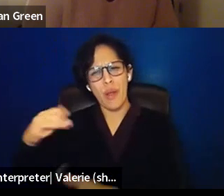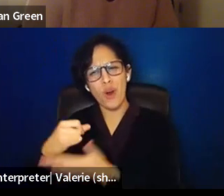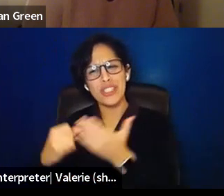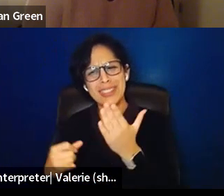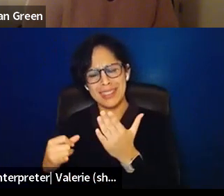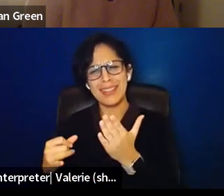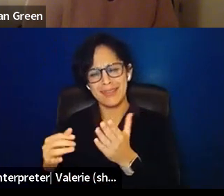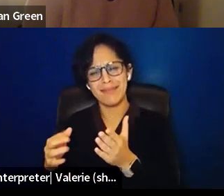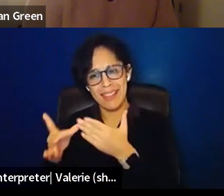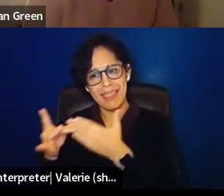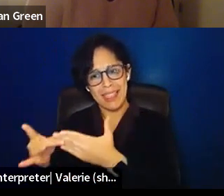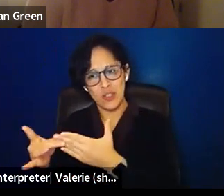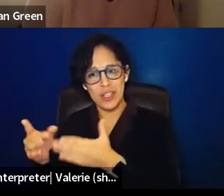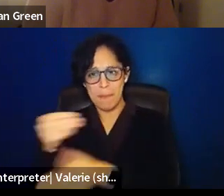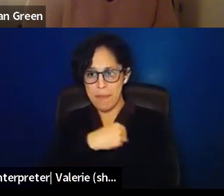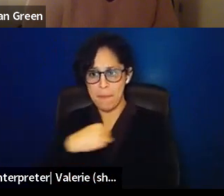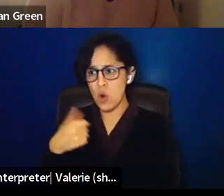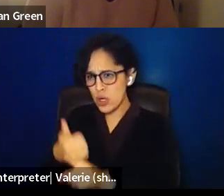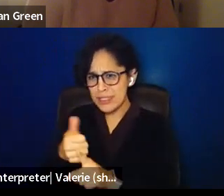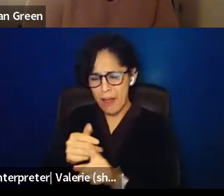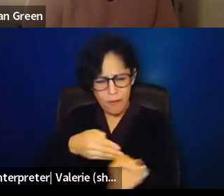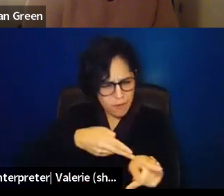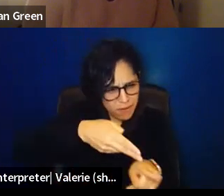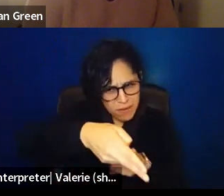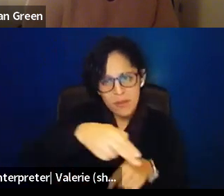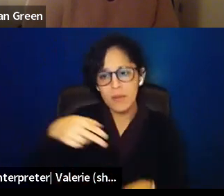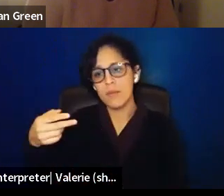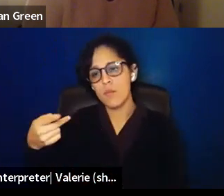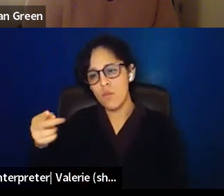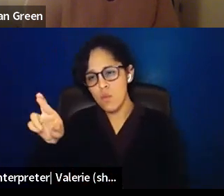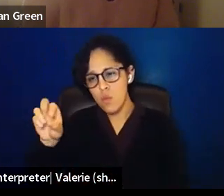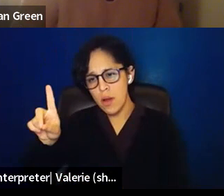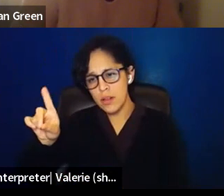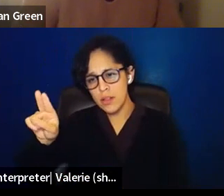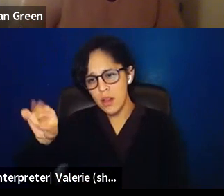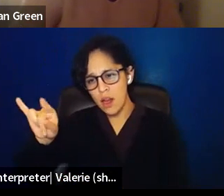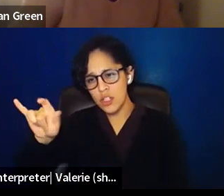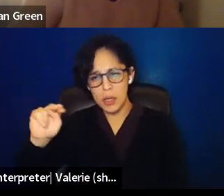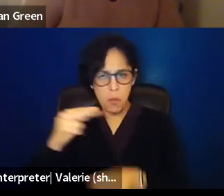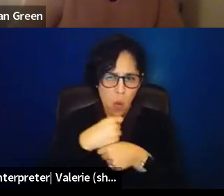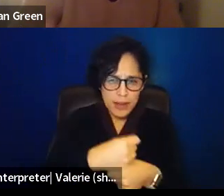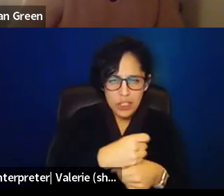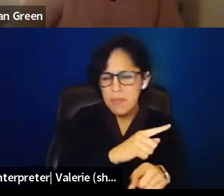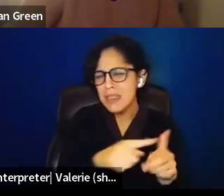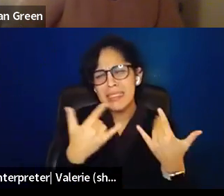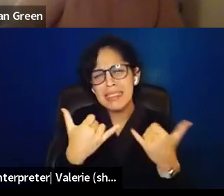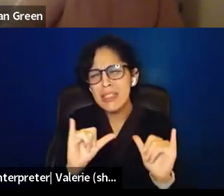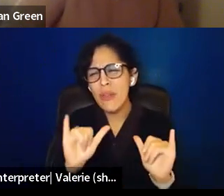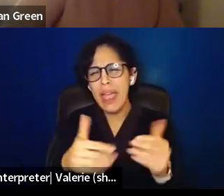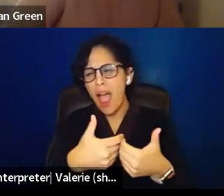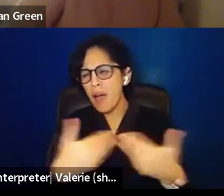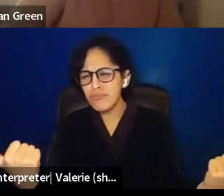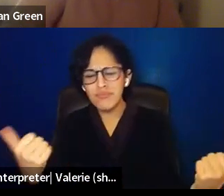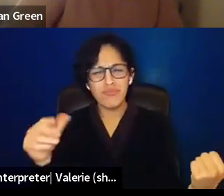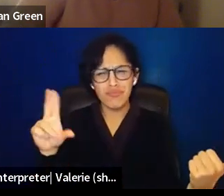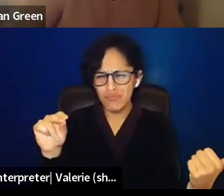her purview is production, part of the silo breaking is the ways in which artistic and production, which is very regimented in the